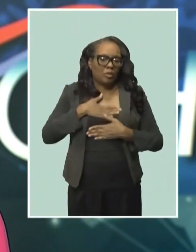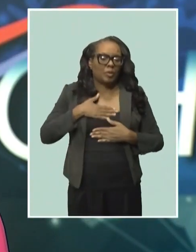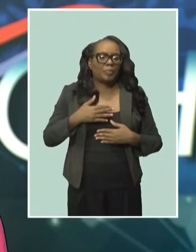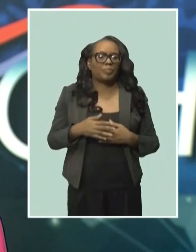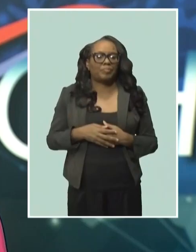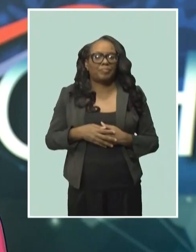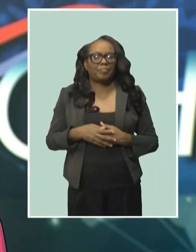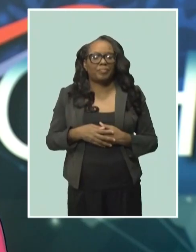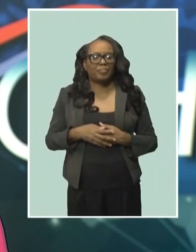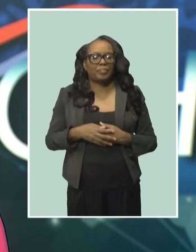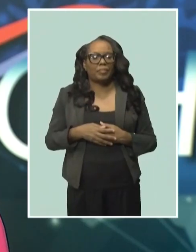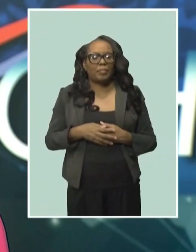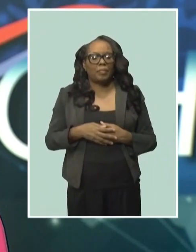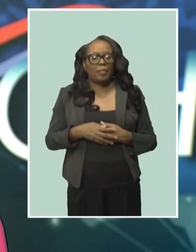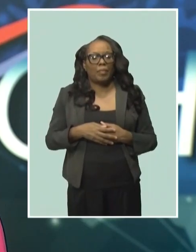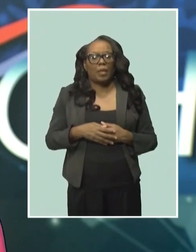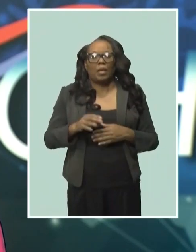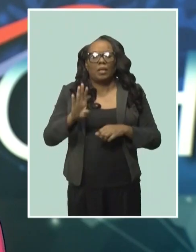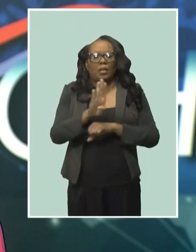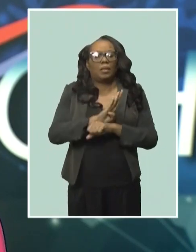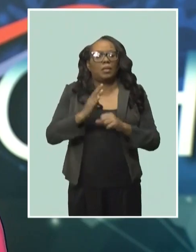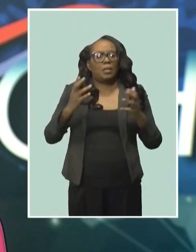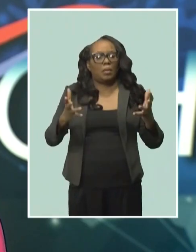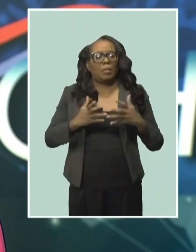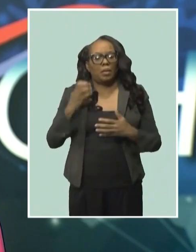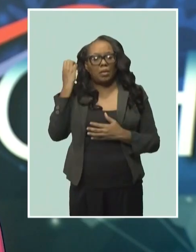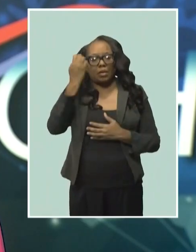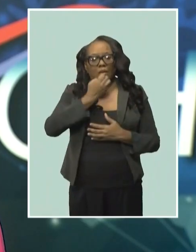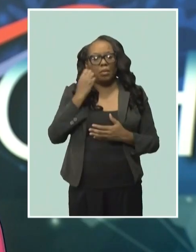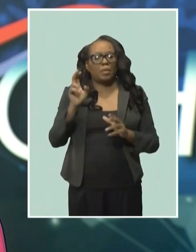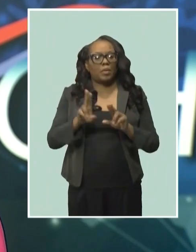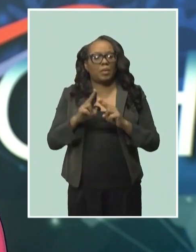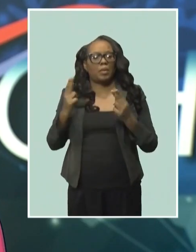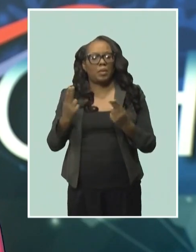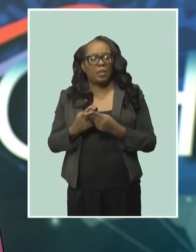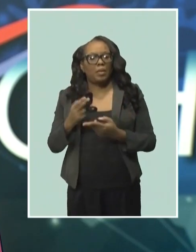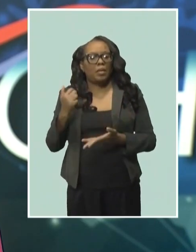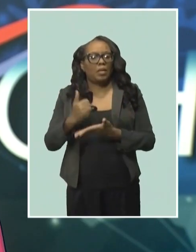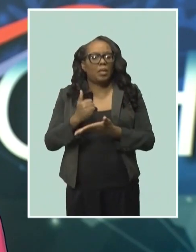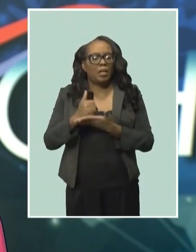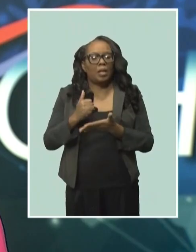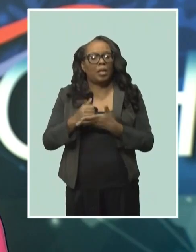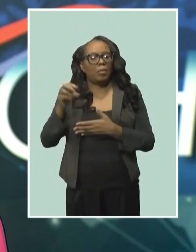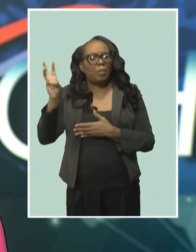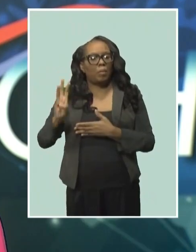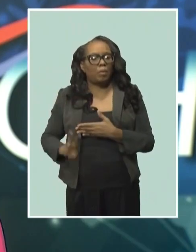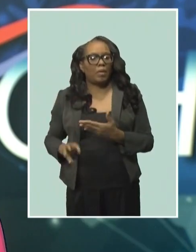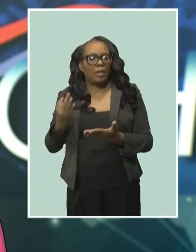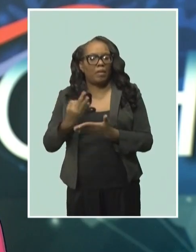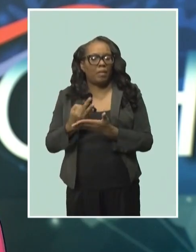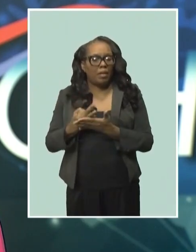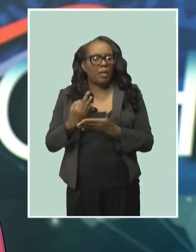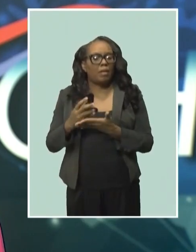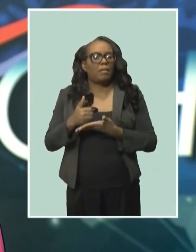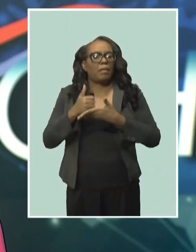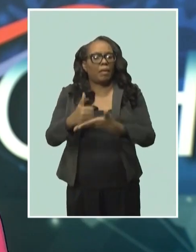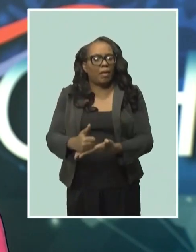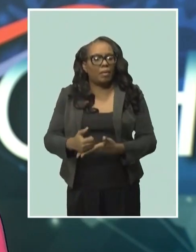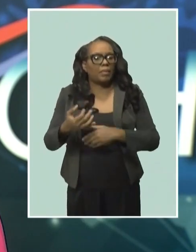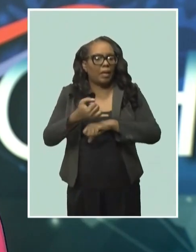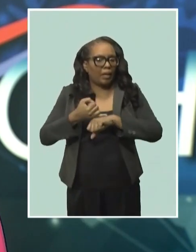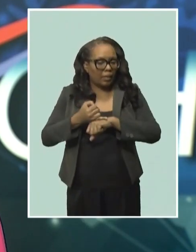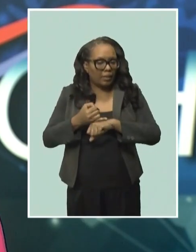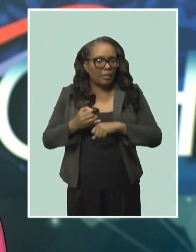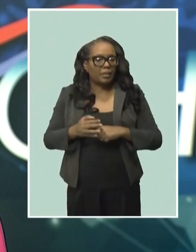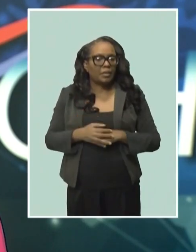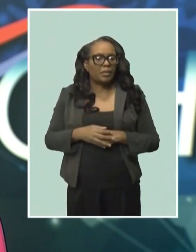In other news now, Barbados wants the European Union to help ensure effective climate financing for small island developing states. The